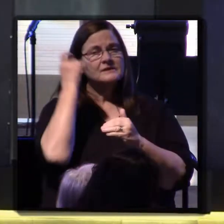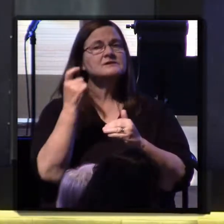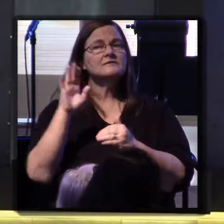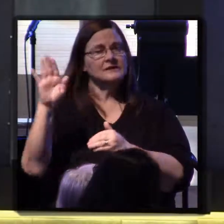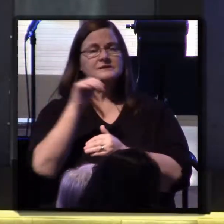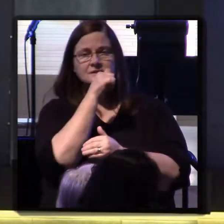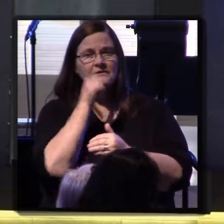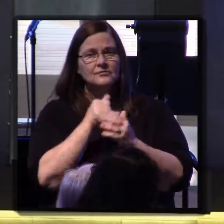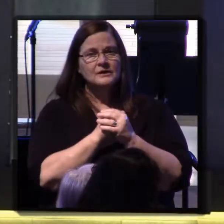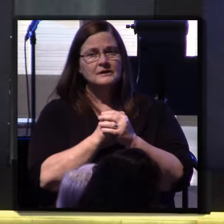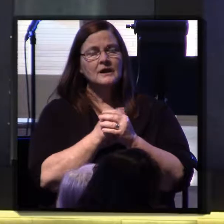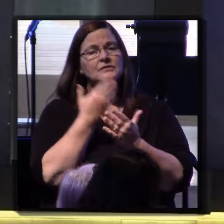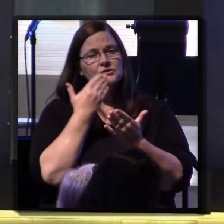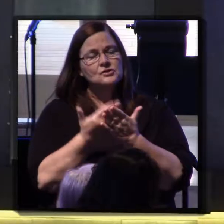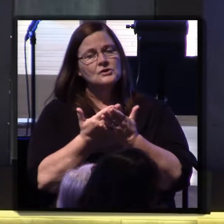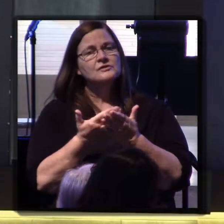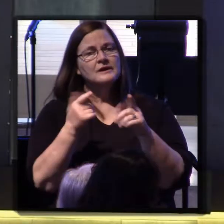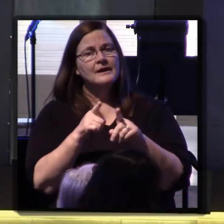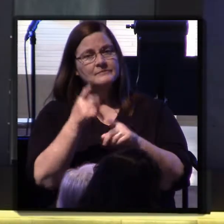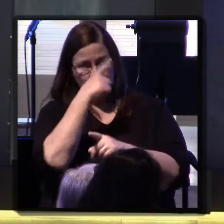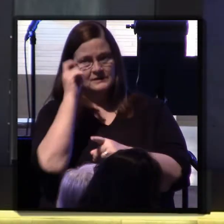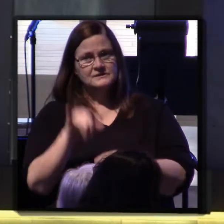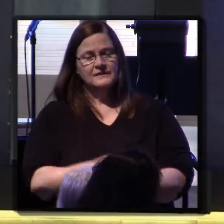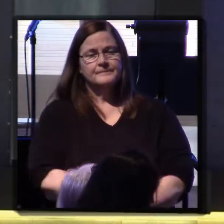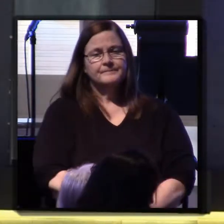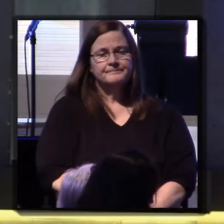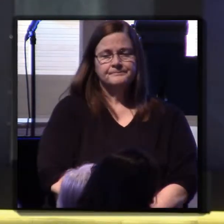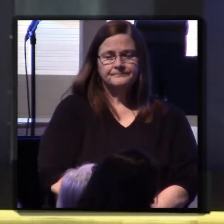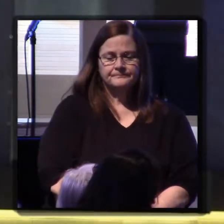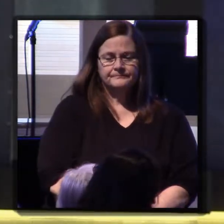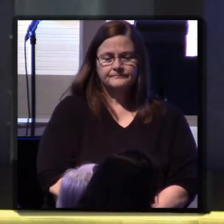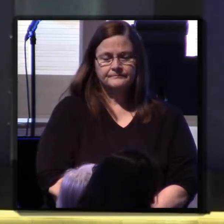exalted by God because of his suffering and the